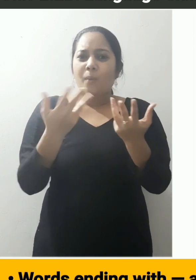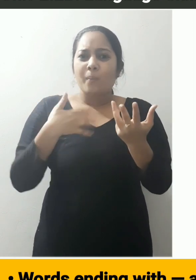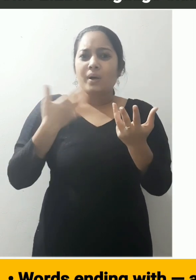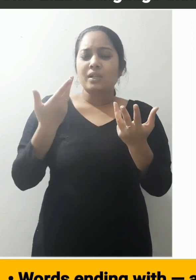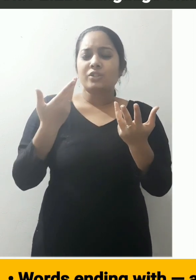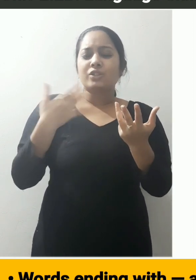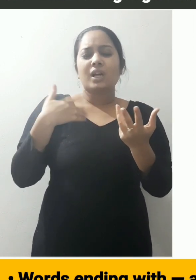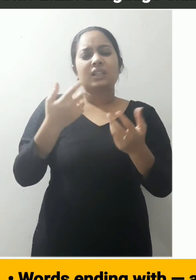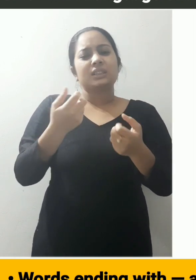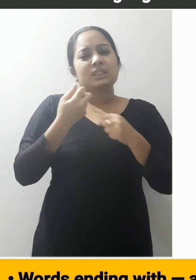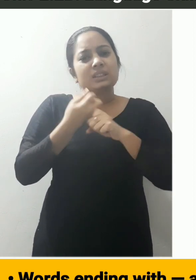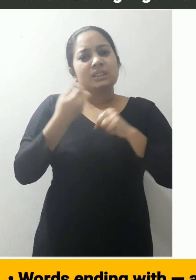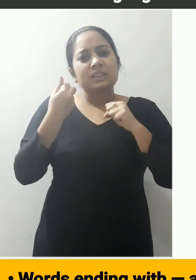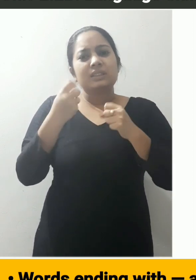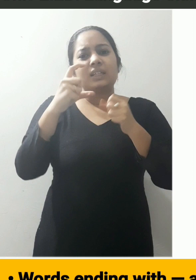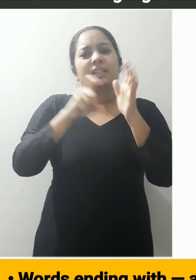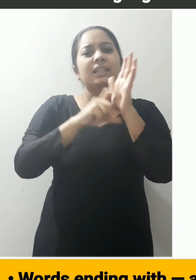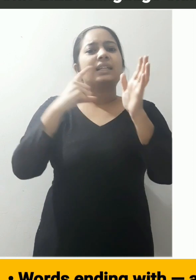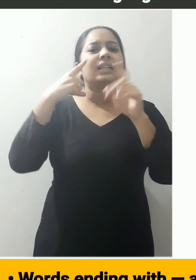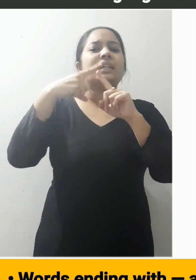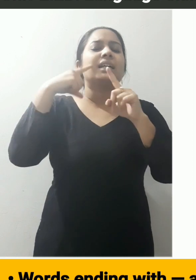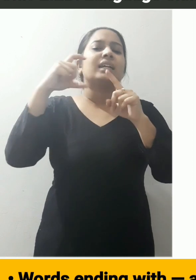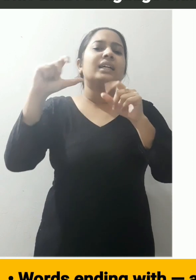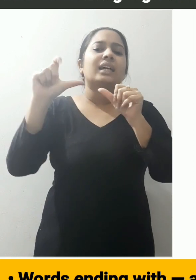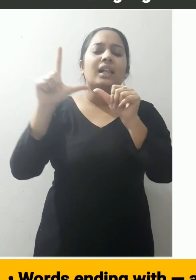I investigate it further.